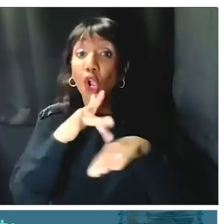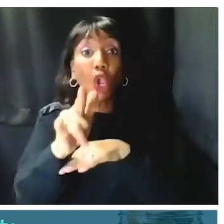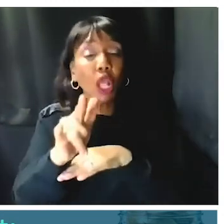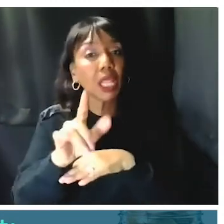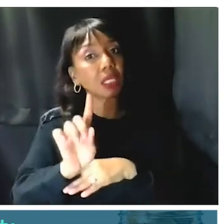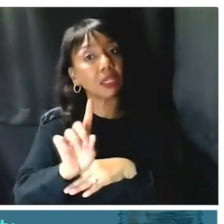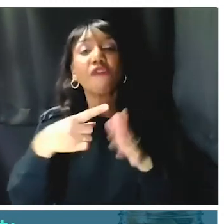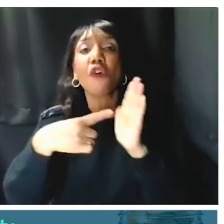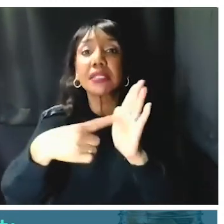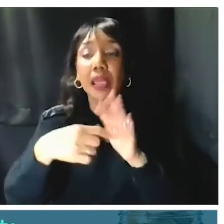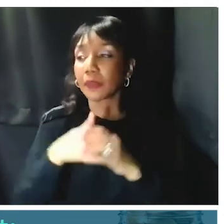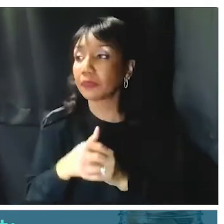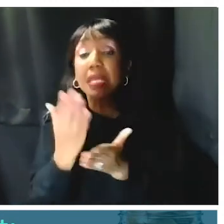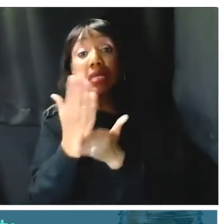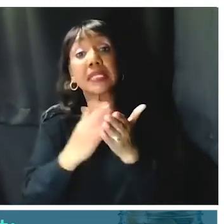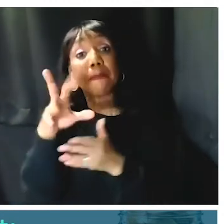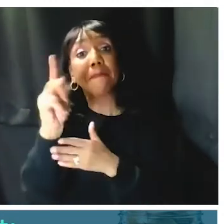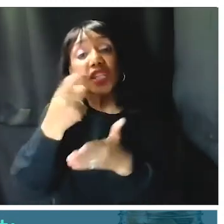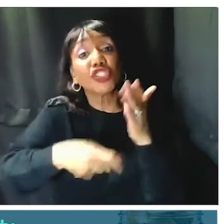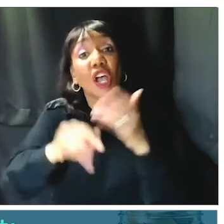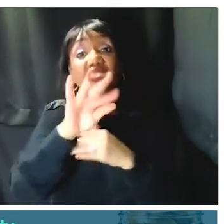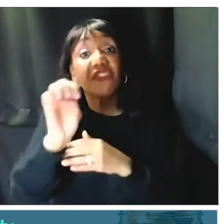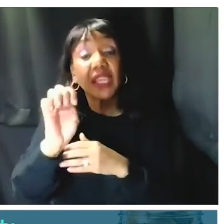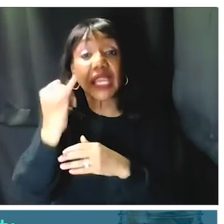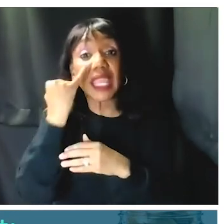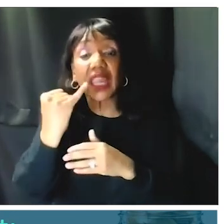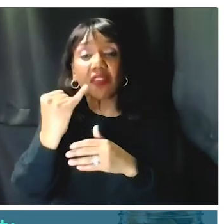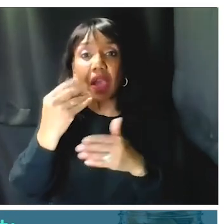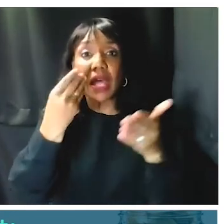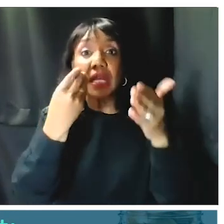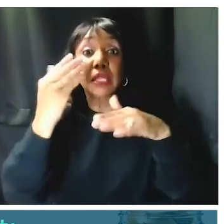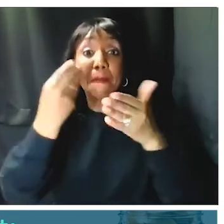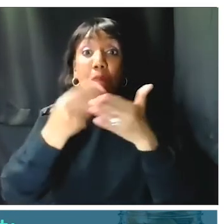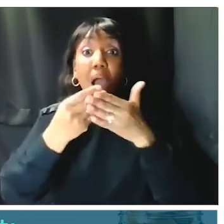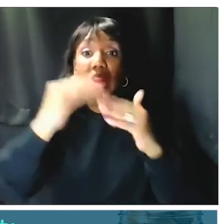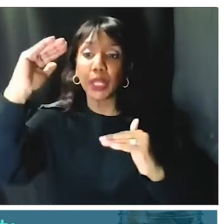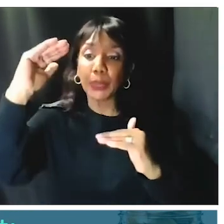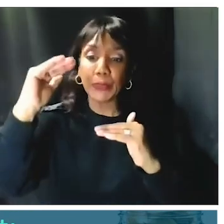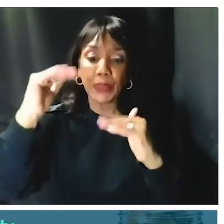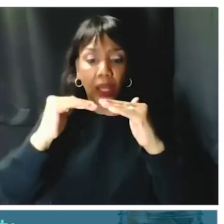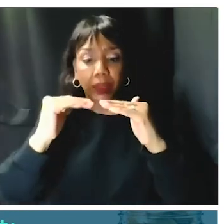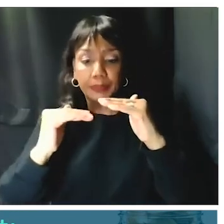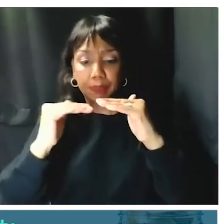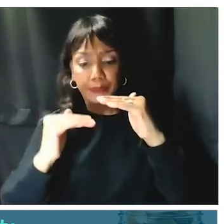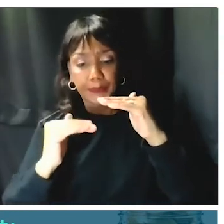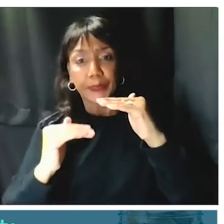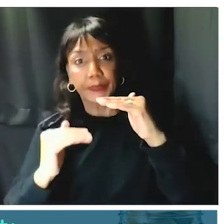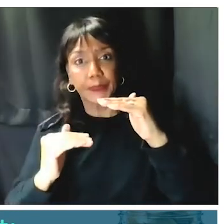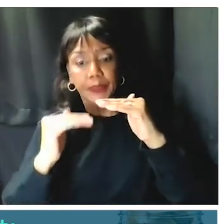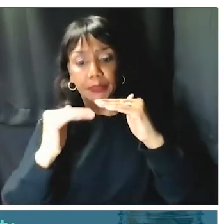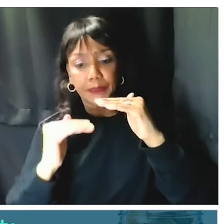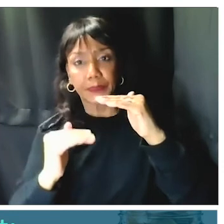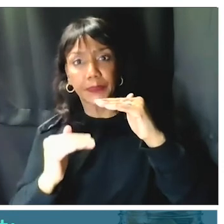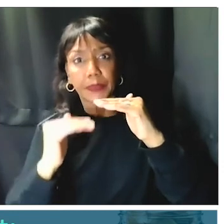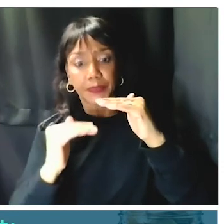month. An example, some banks charge a fee if you do not have a certain amount of money in your savings account at